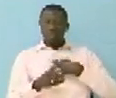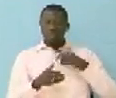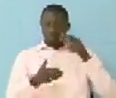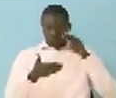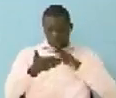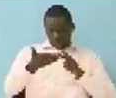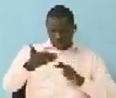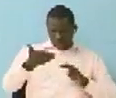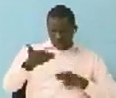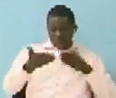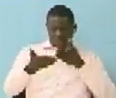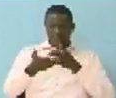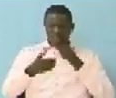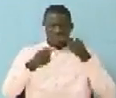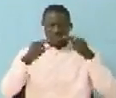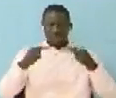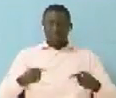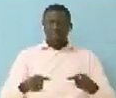Is the witness lying?